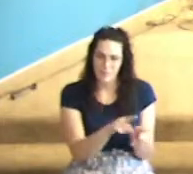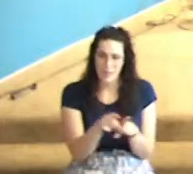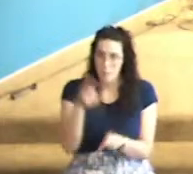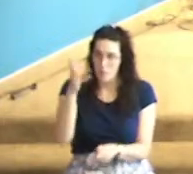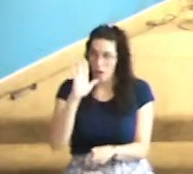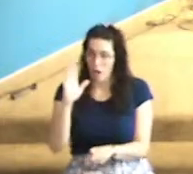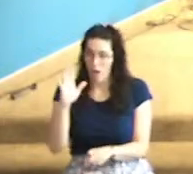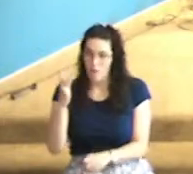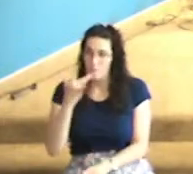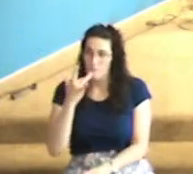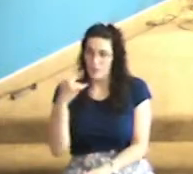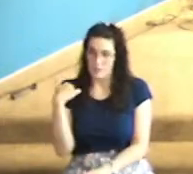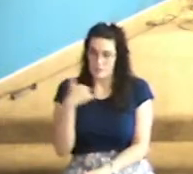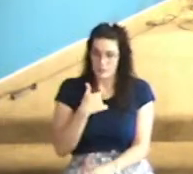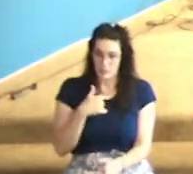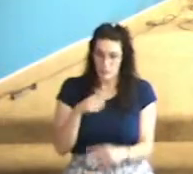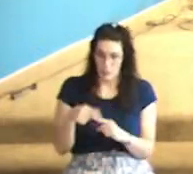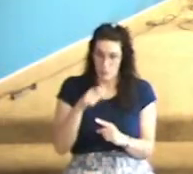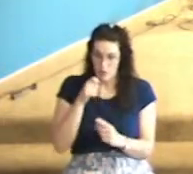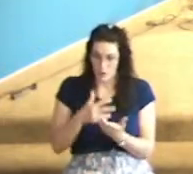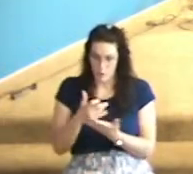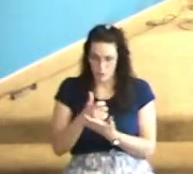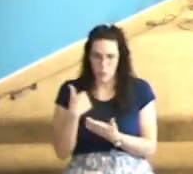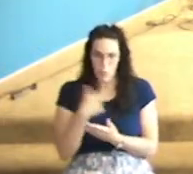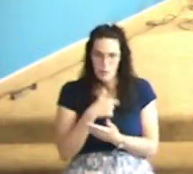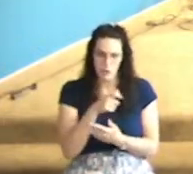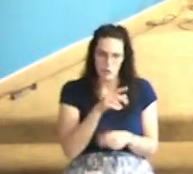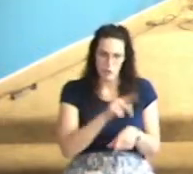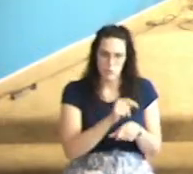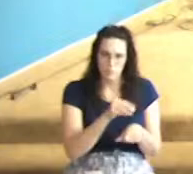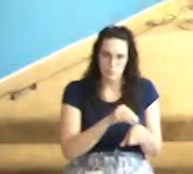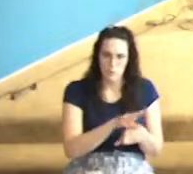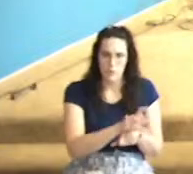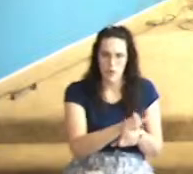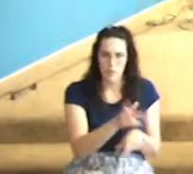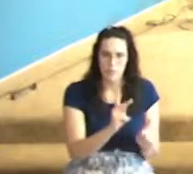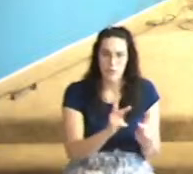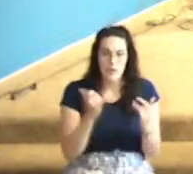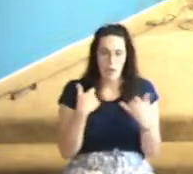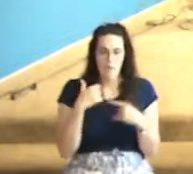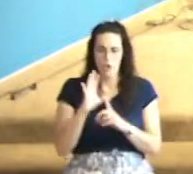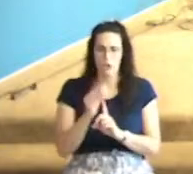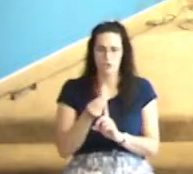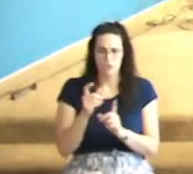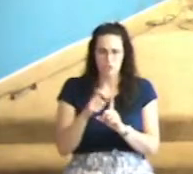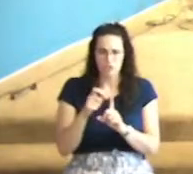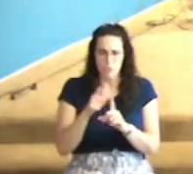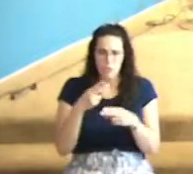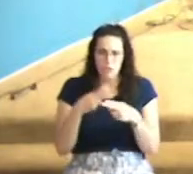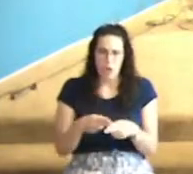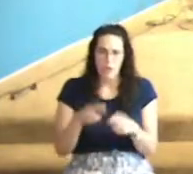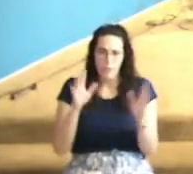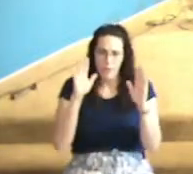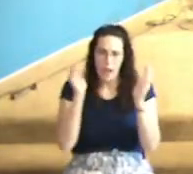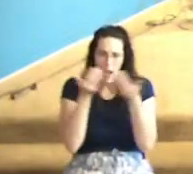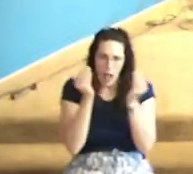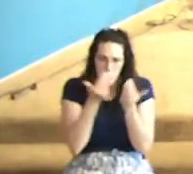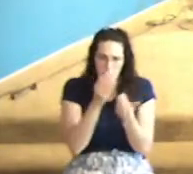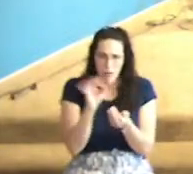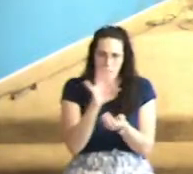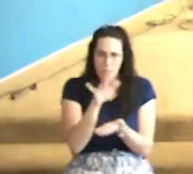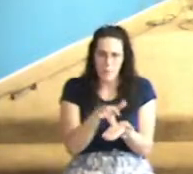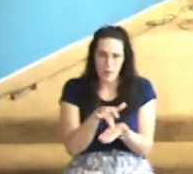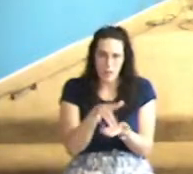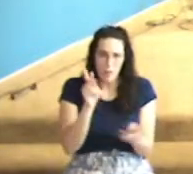it. There's a cultural term out there now called the hollowing of the middle. People are angry on